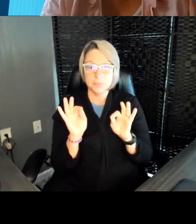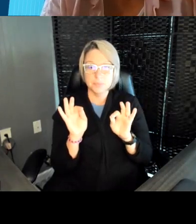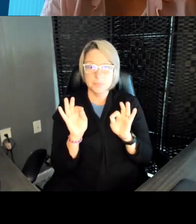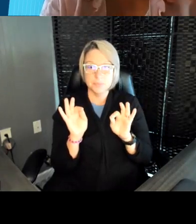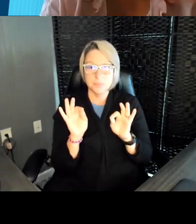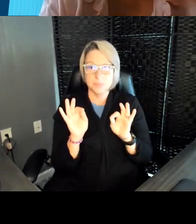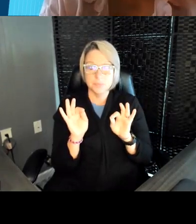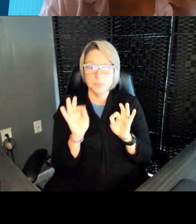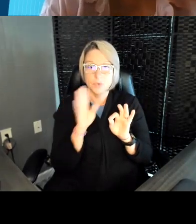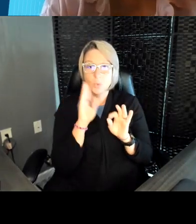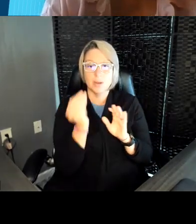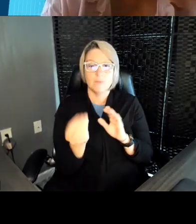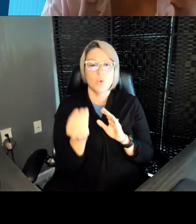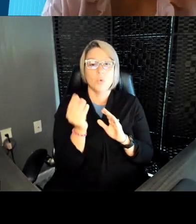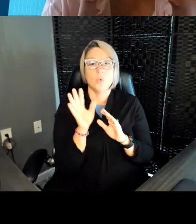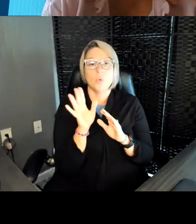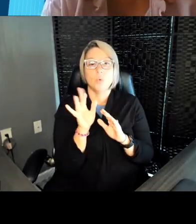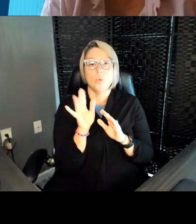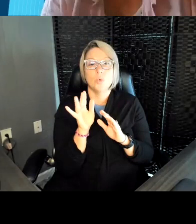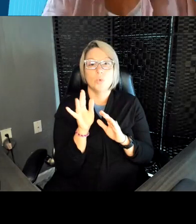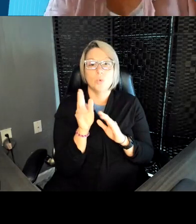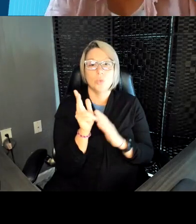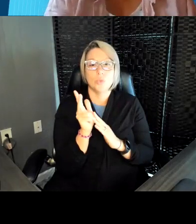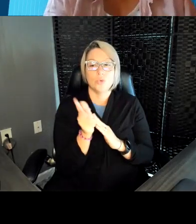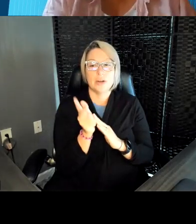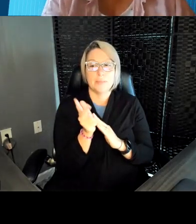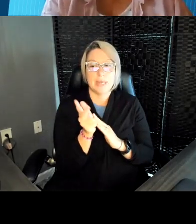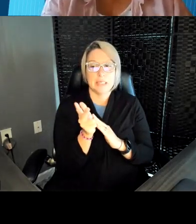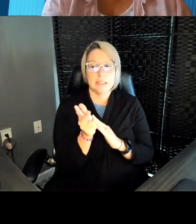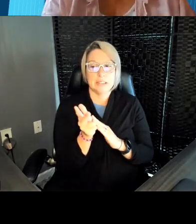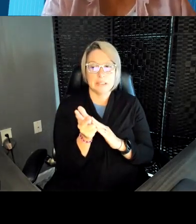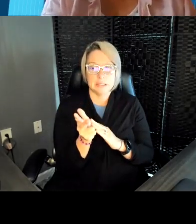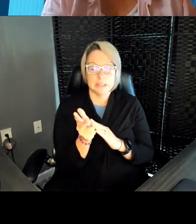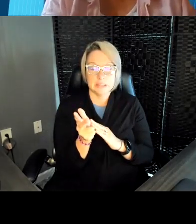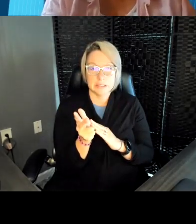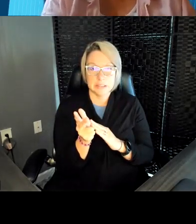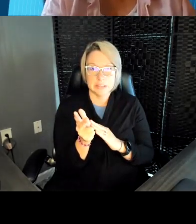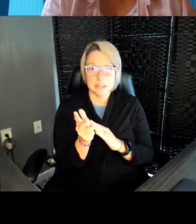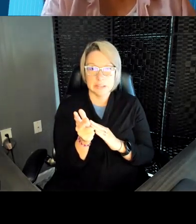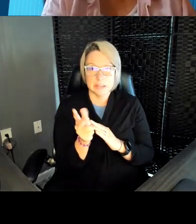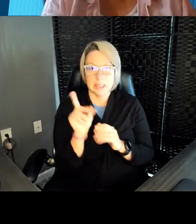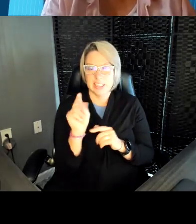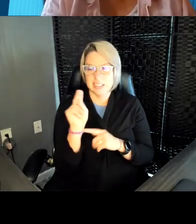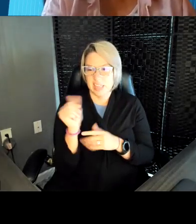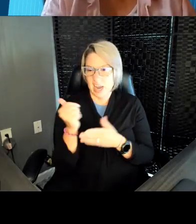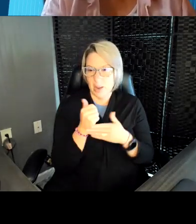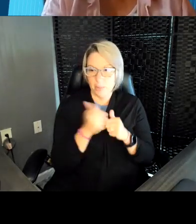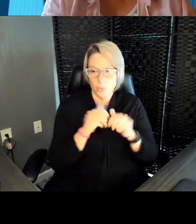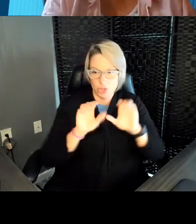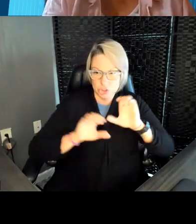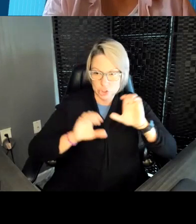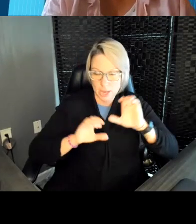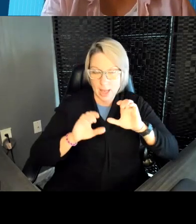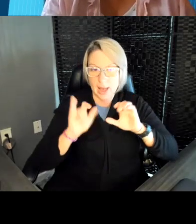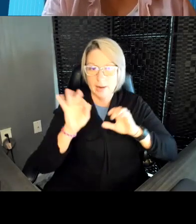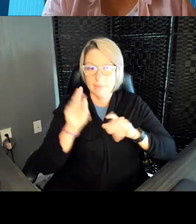I'm going to give you about 3 minutes, and then Donna, just help me with the chat. People are